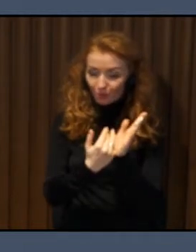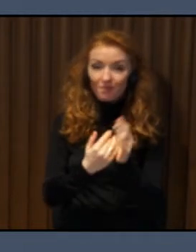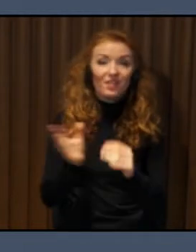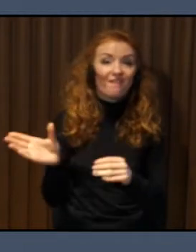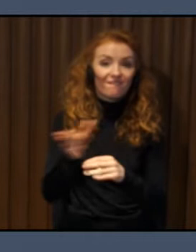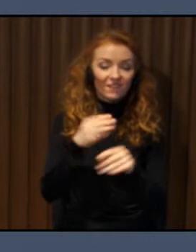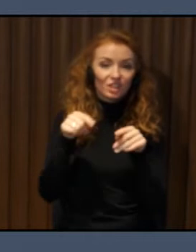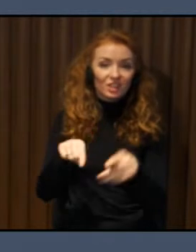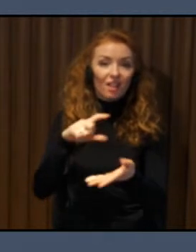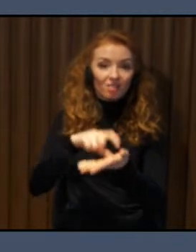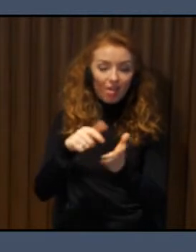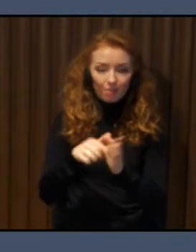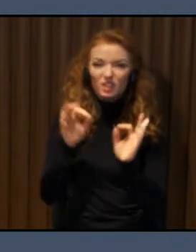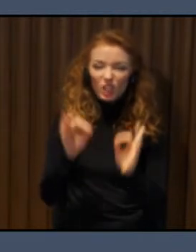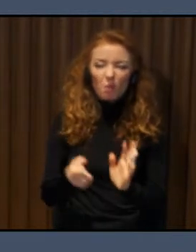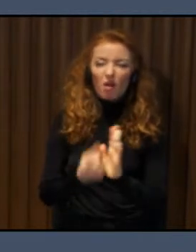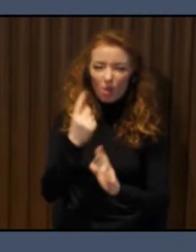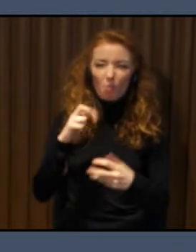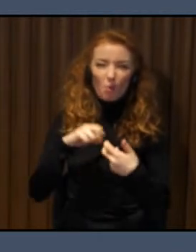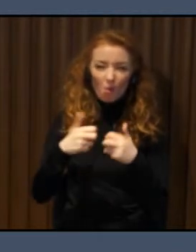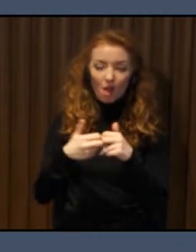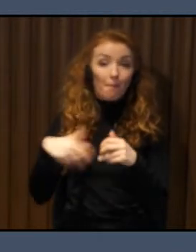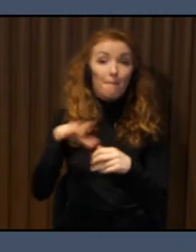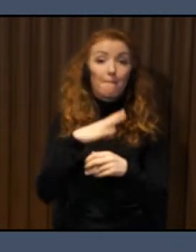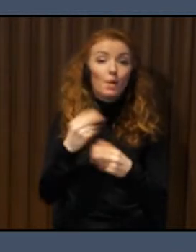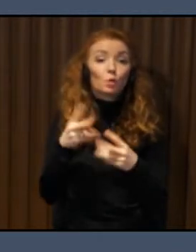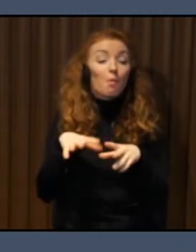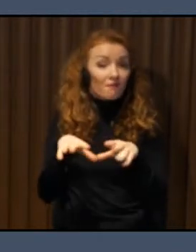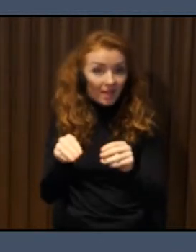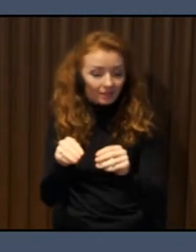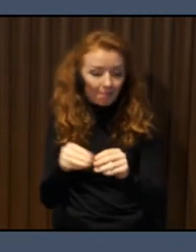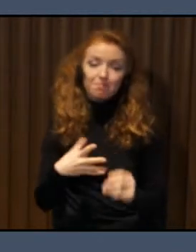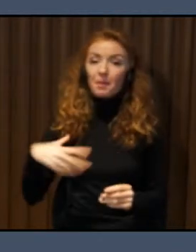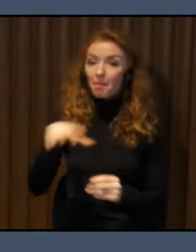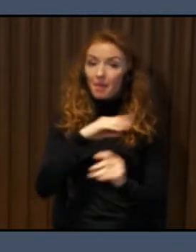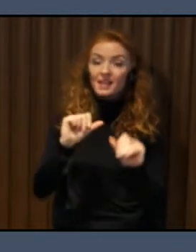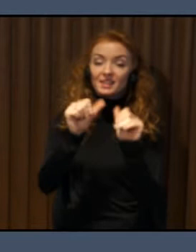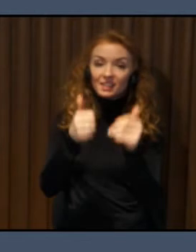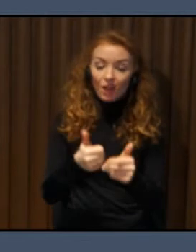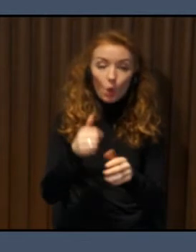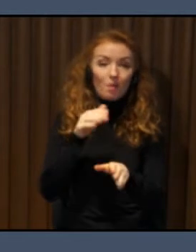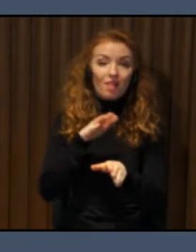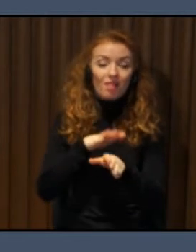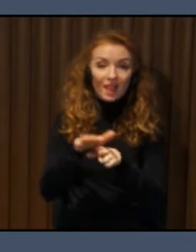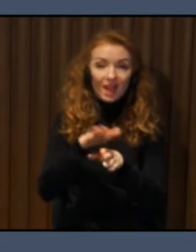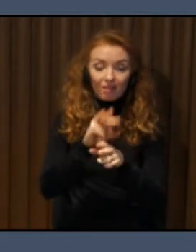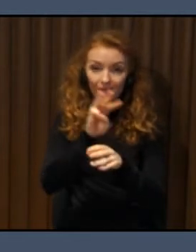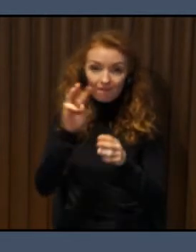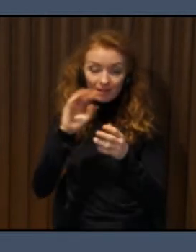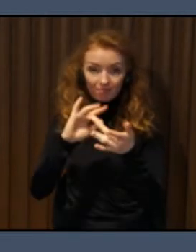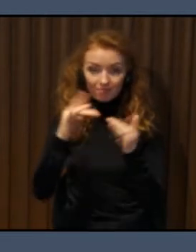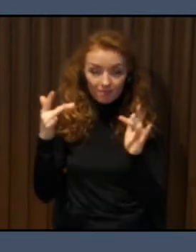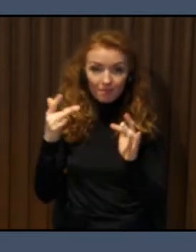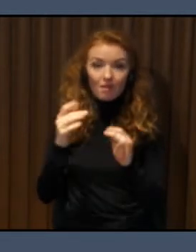So what we did at Tamar Accessibility, we built an app. App is called A-Check, and the goal is to